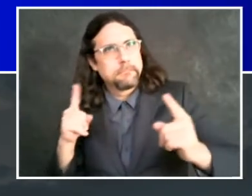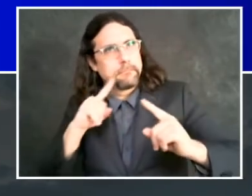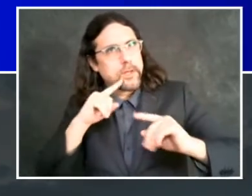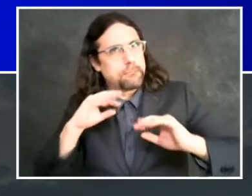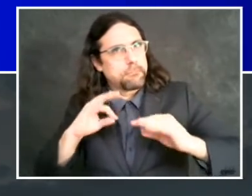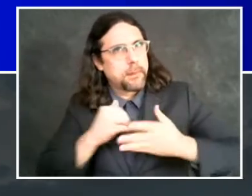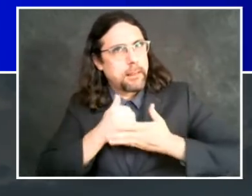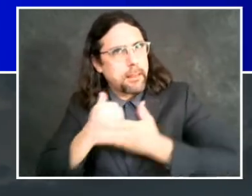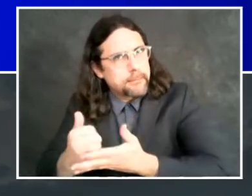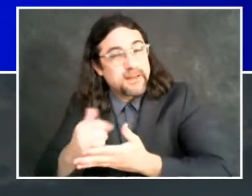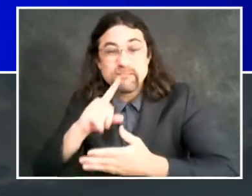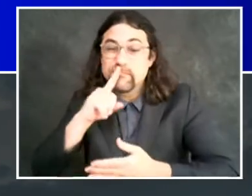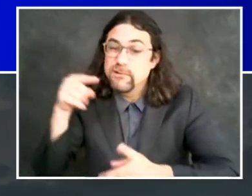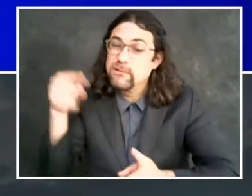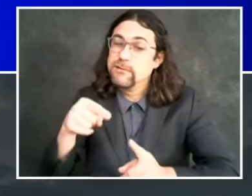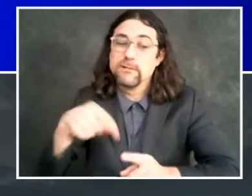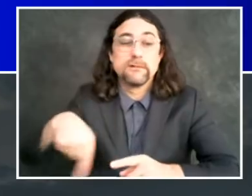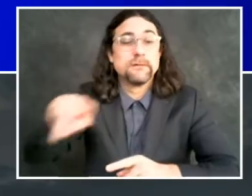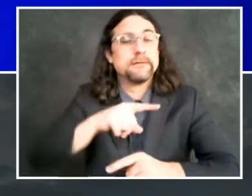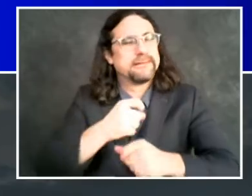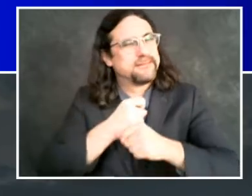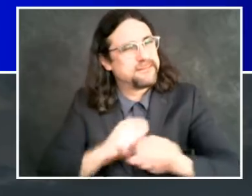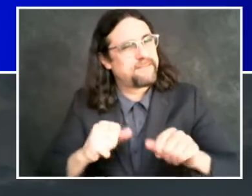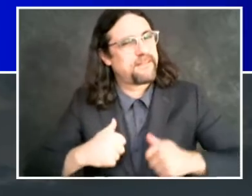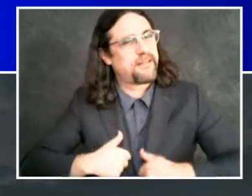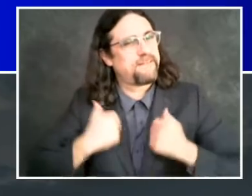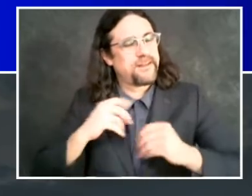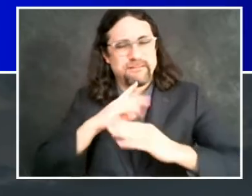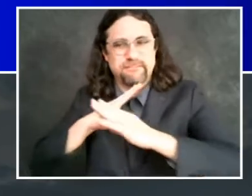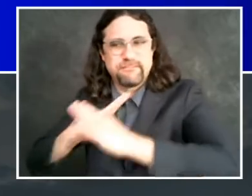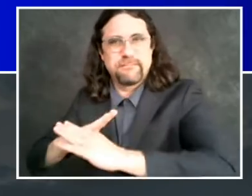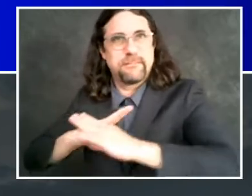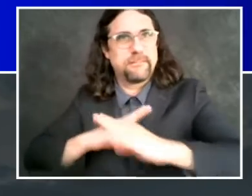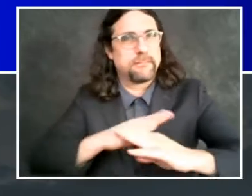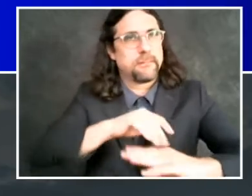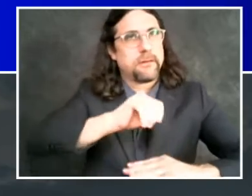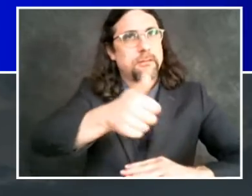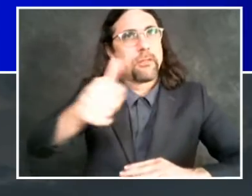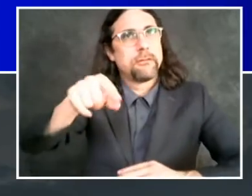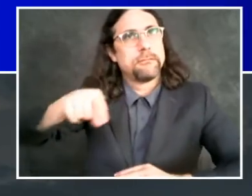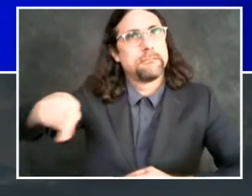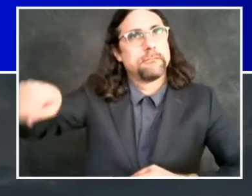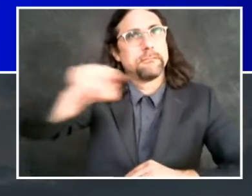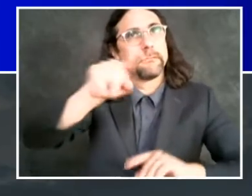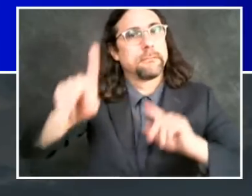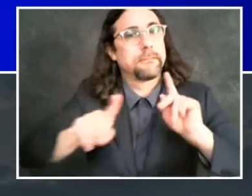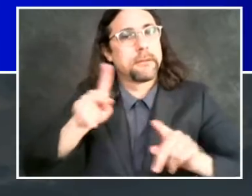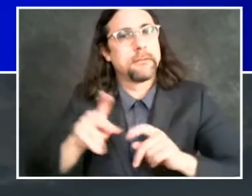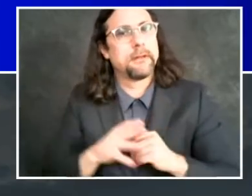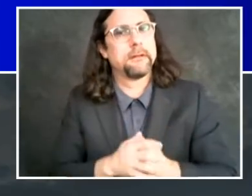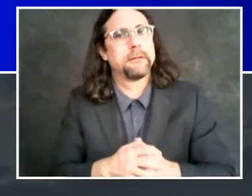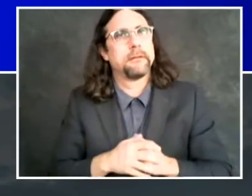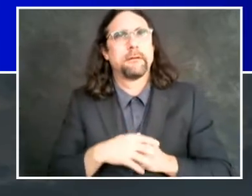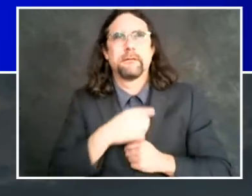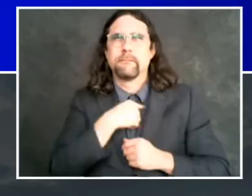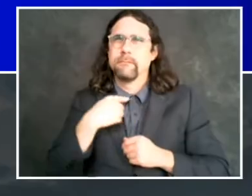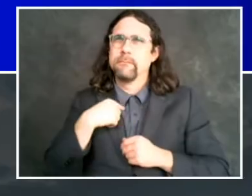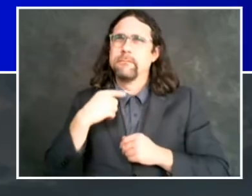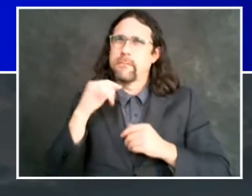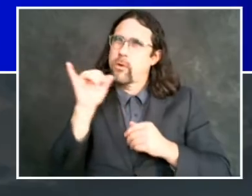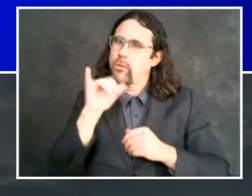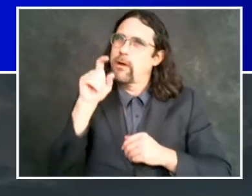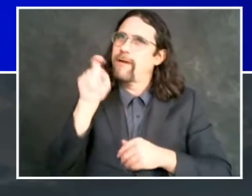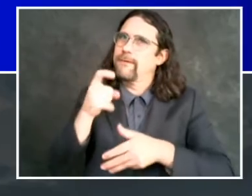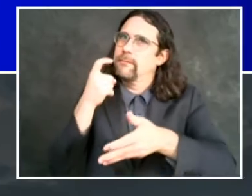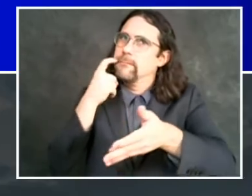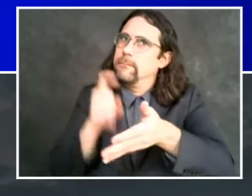city employees who have been out there, our public servants, educating people, reminding people that it was really important